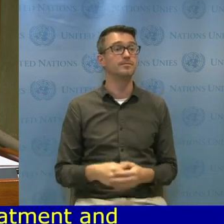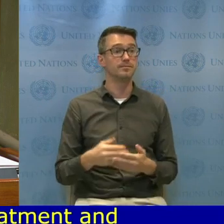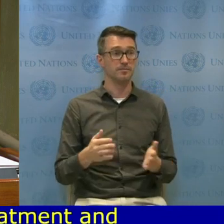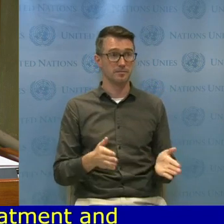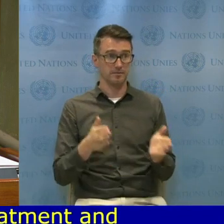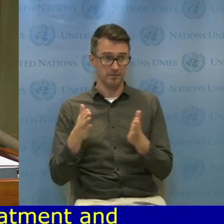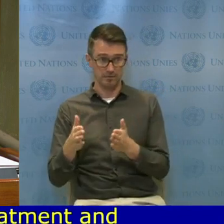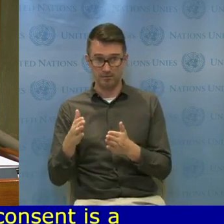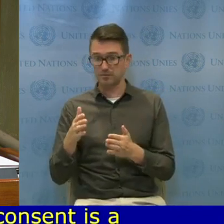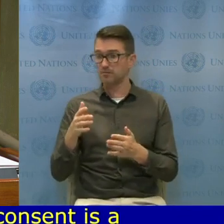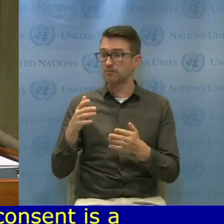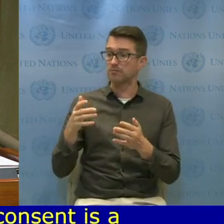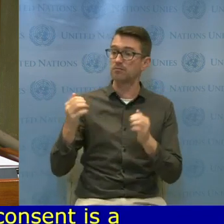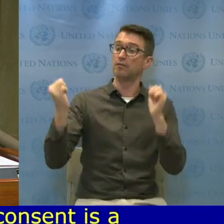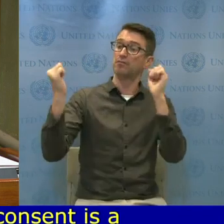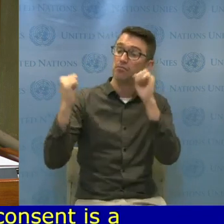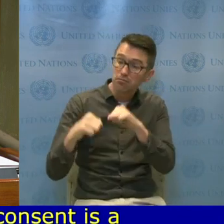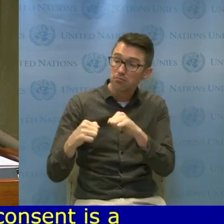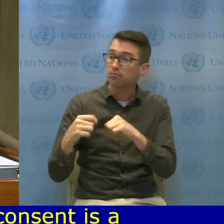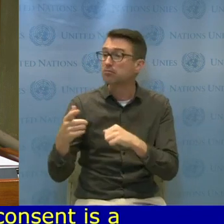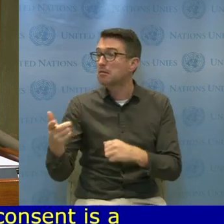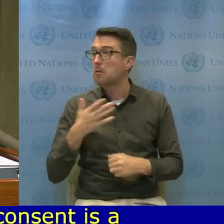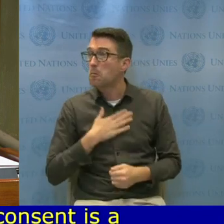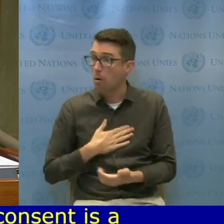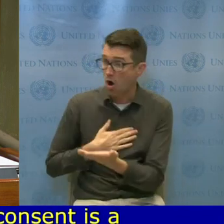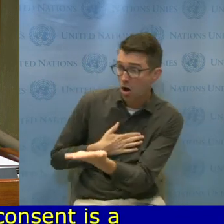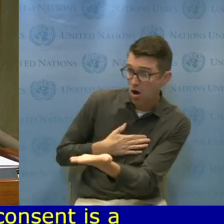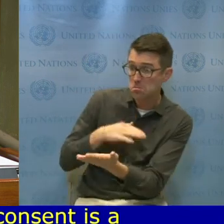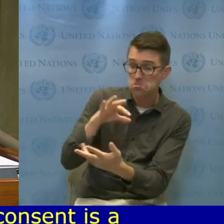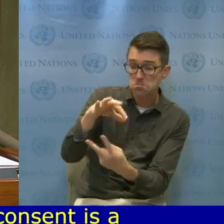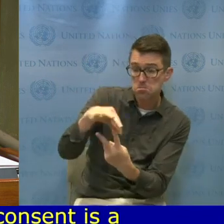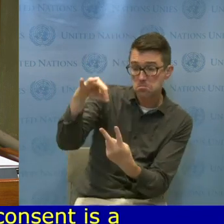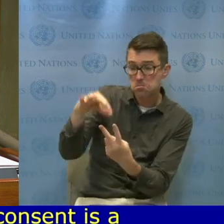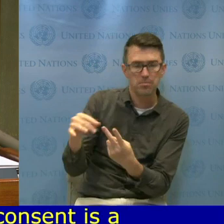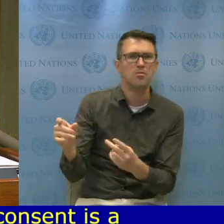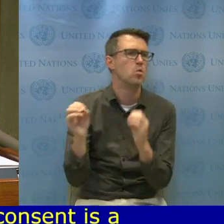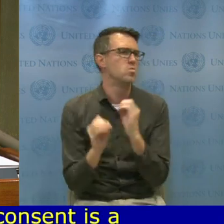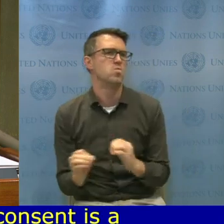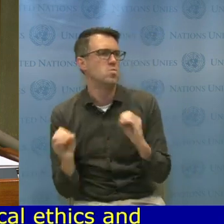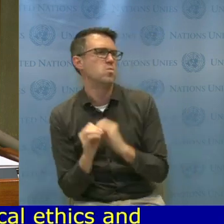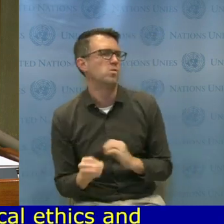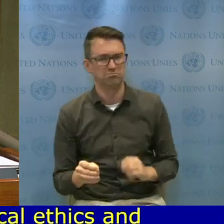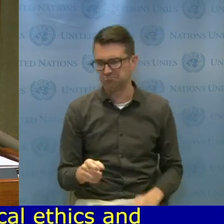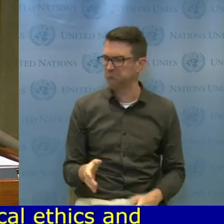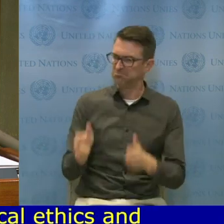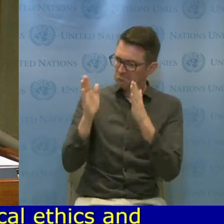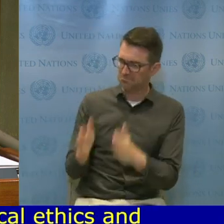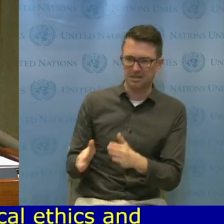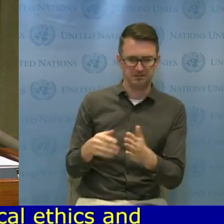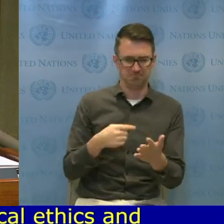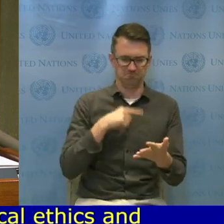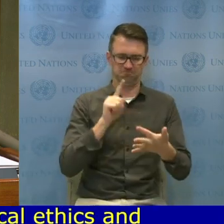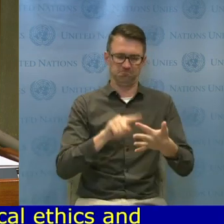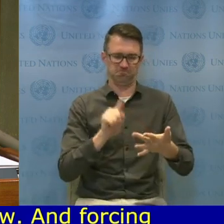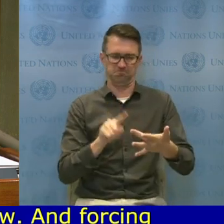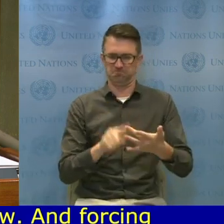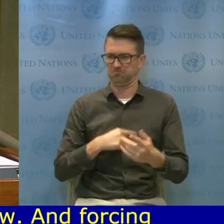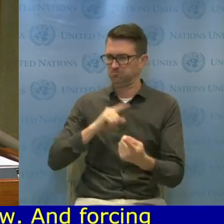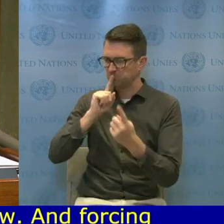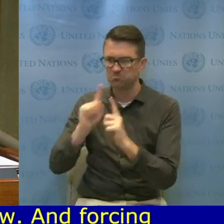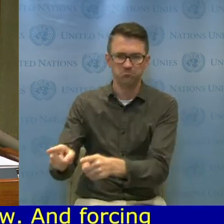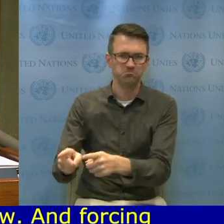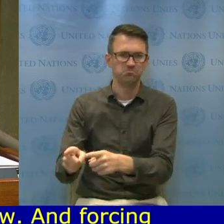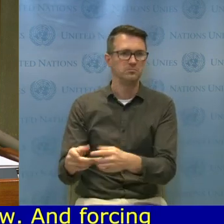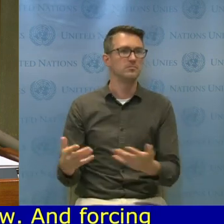individuals to take medicines and other treatments without their knowledge or consent contravene the very basic of